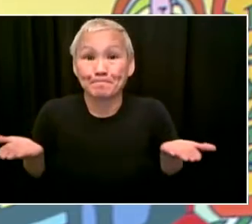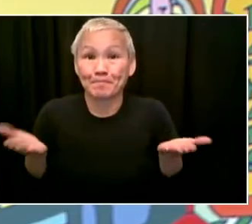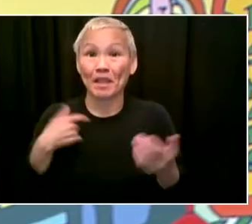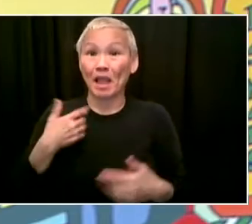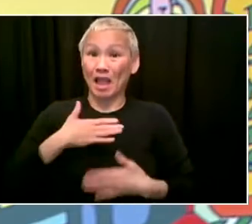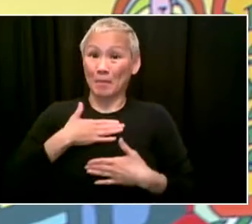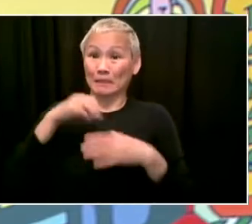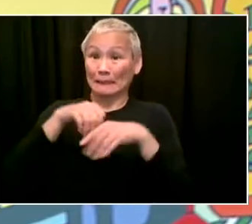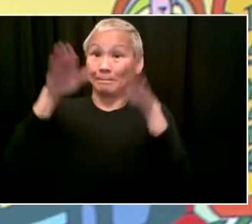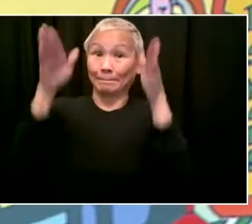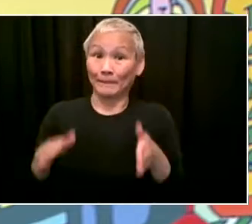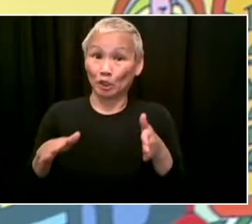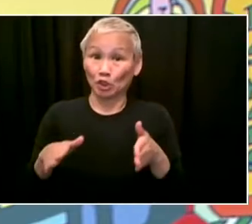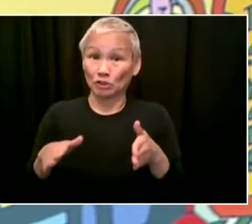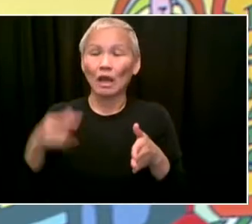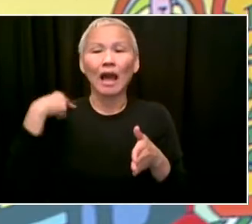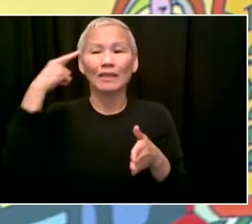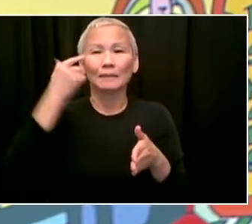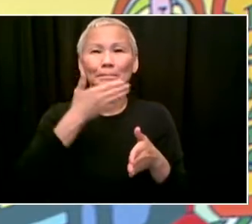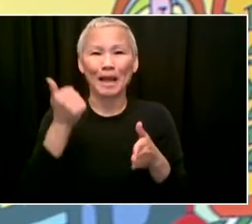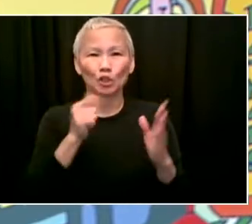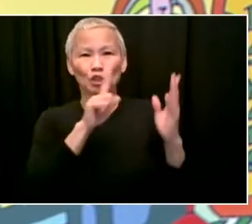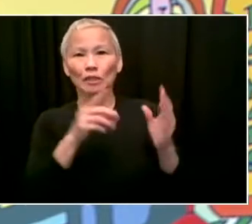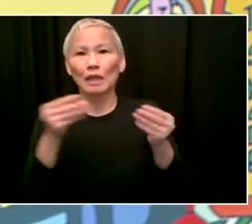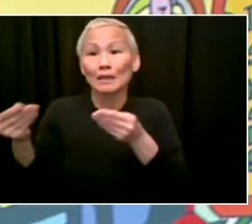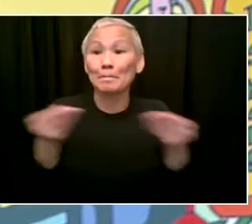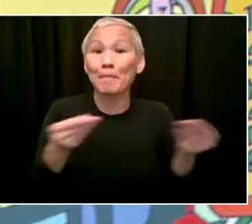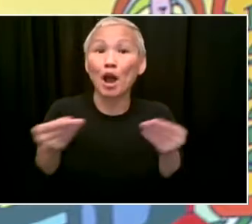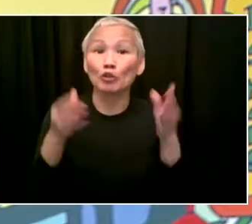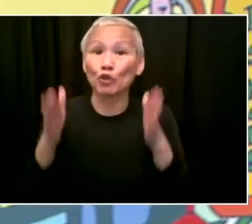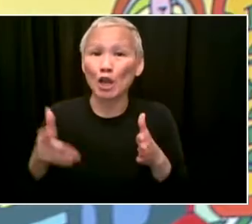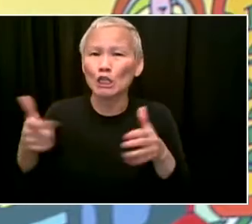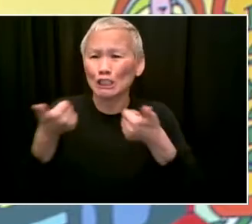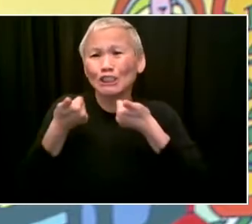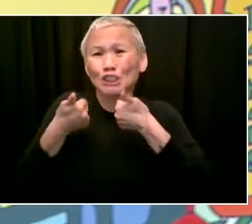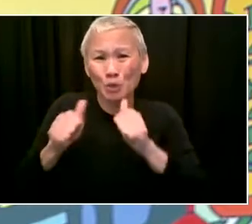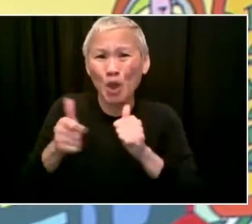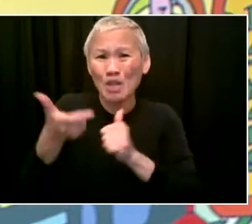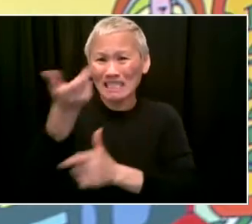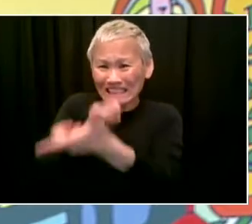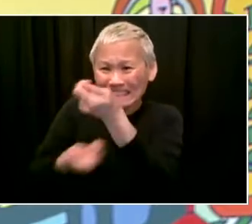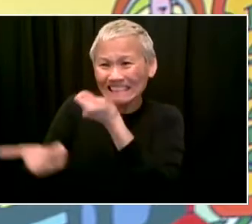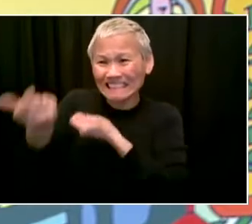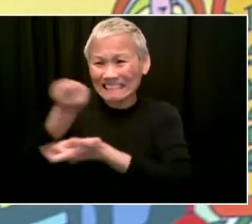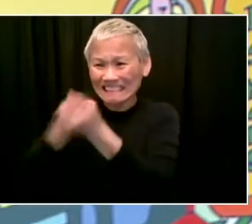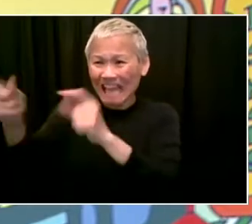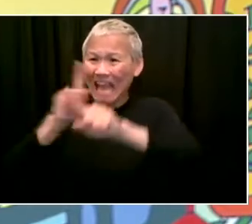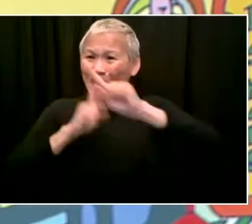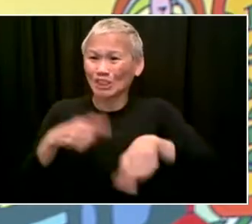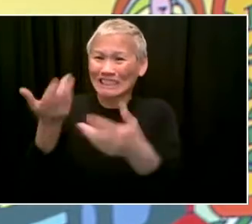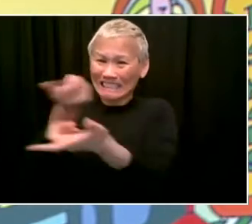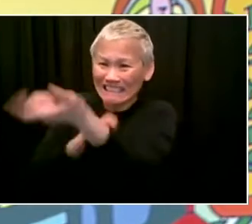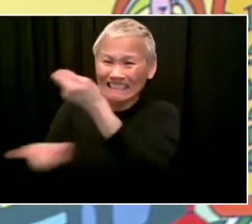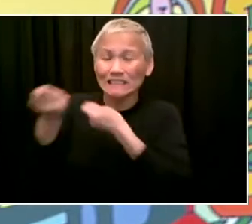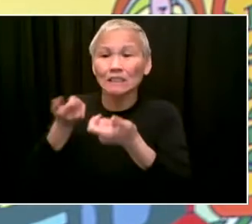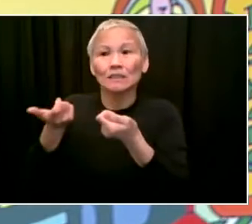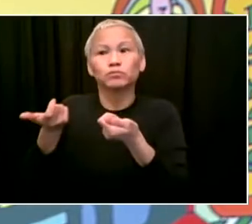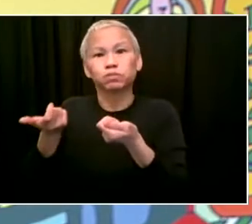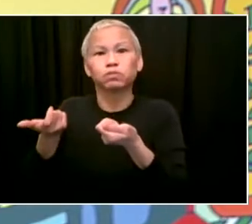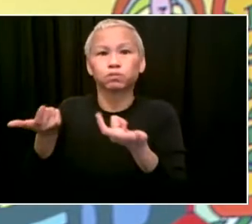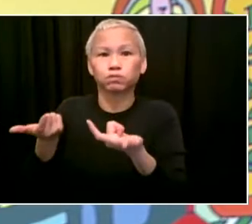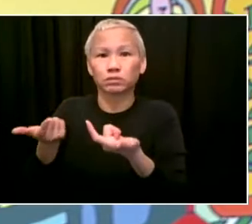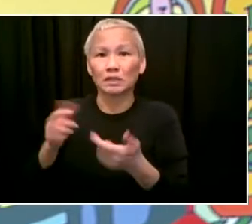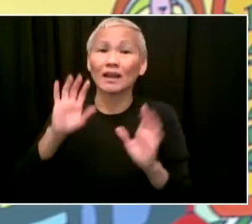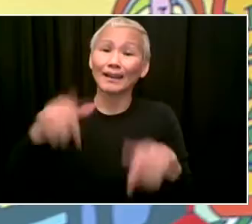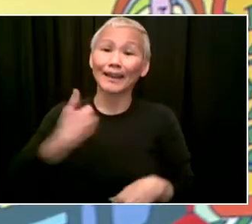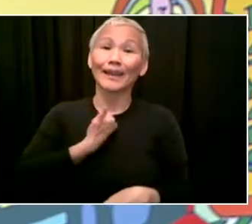to get people to actually address the issues. I was joking with Dave Evans before, but he looked really pained at times, and I felt his